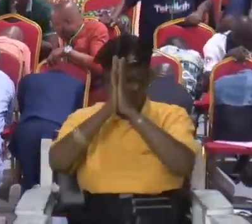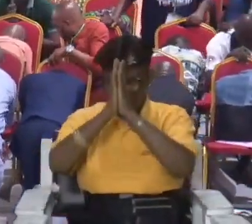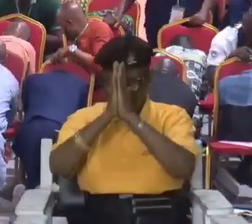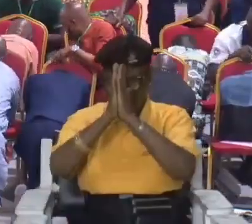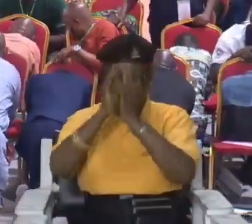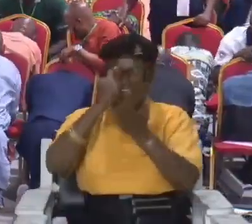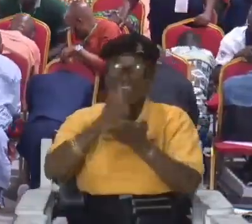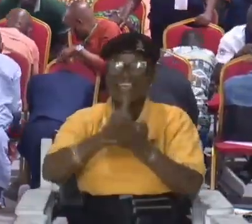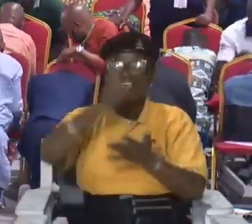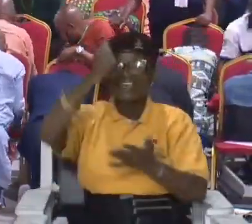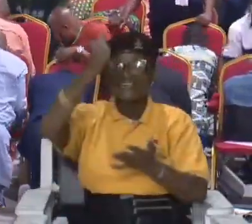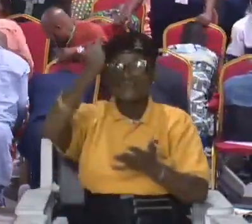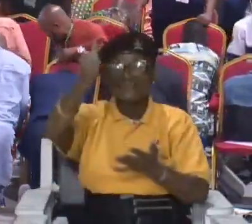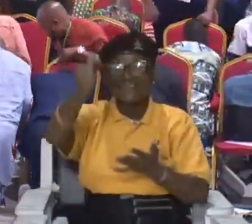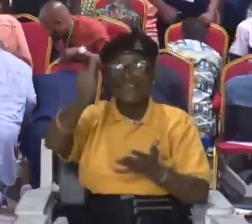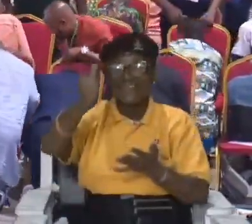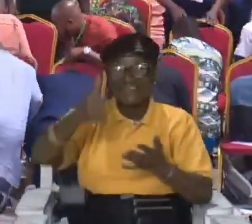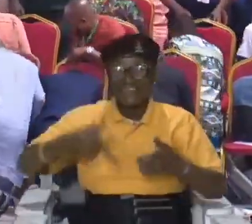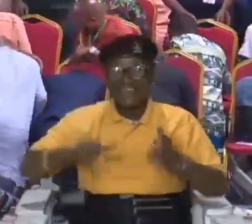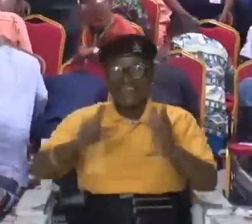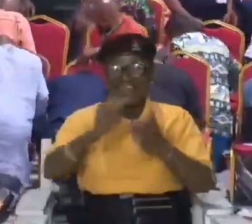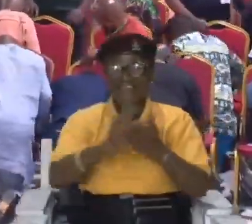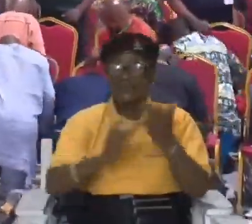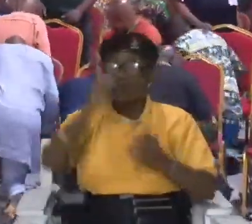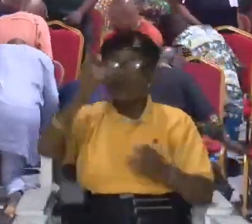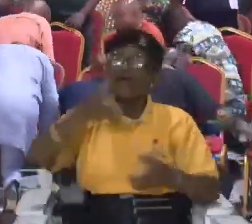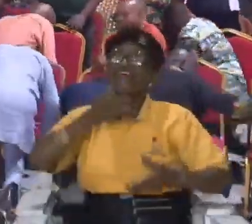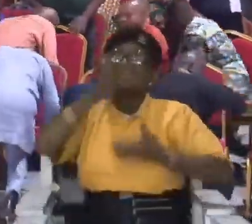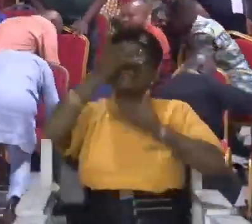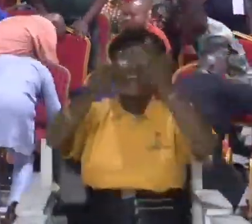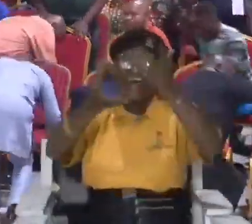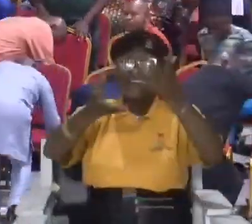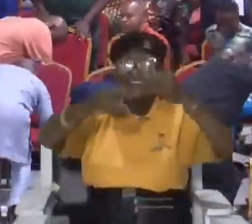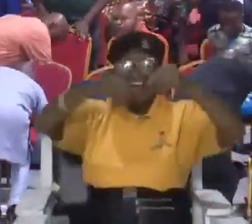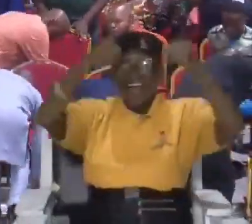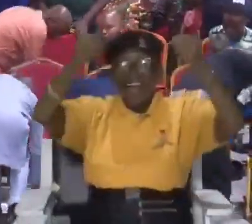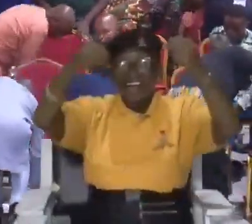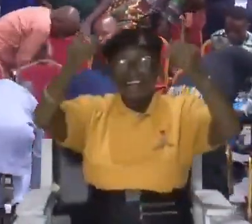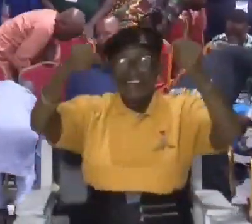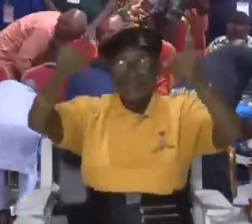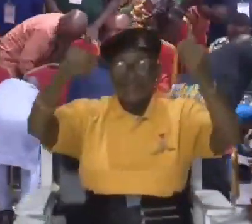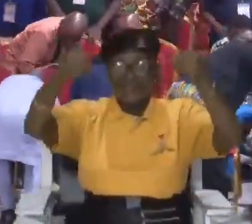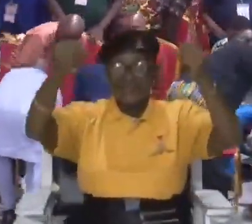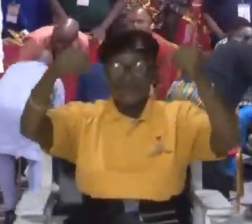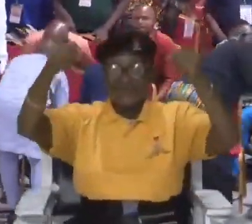Amen. Let someone shout hallelujah.